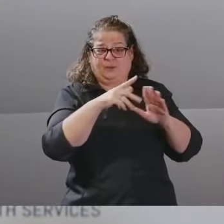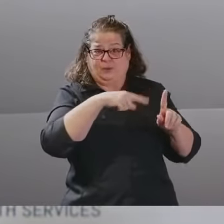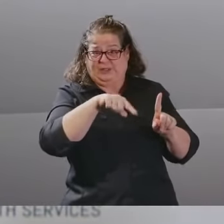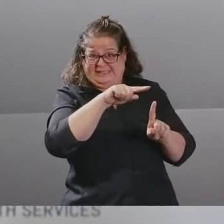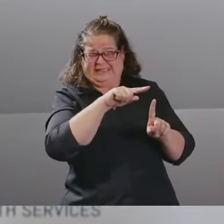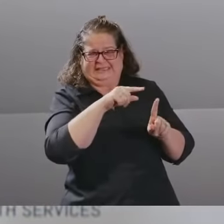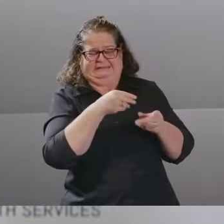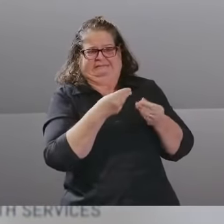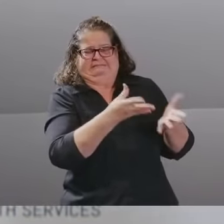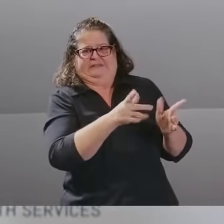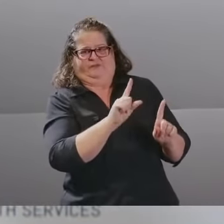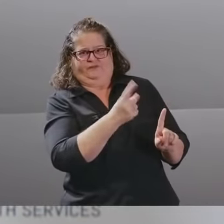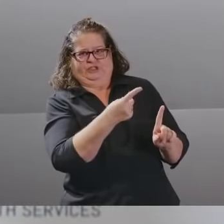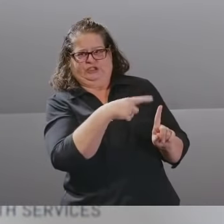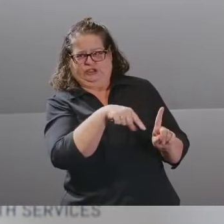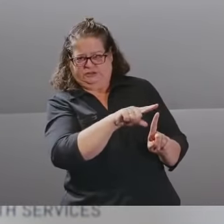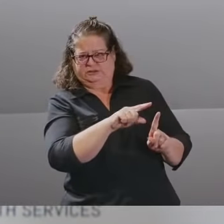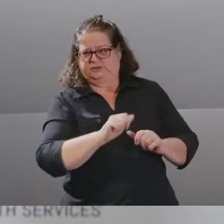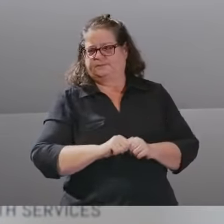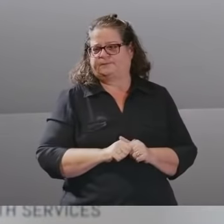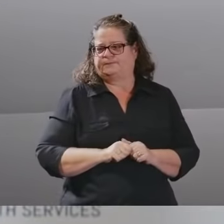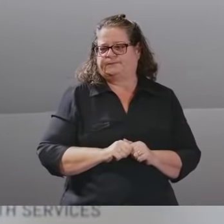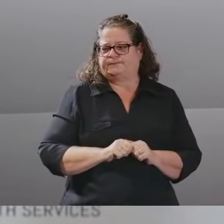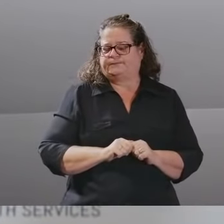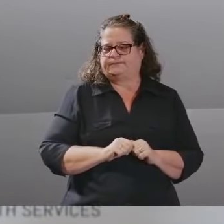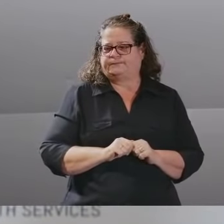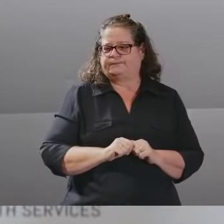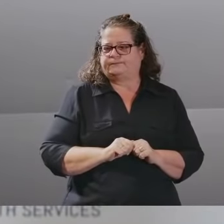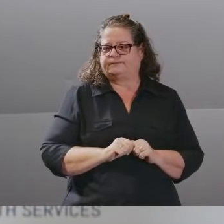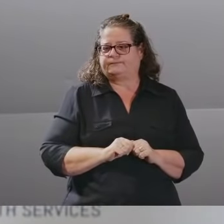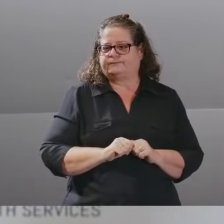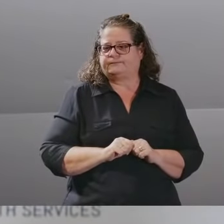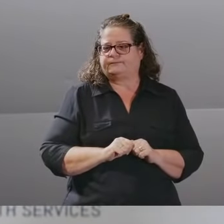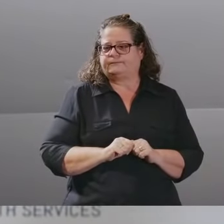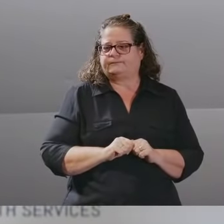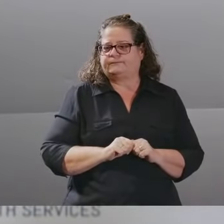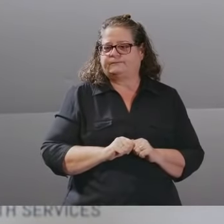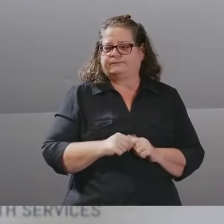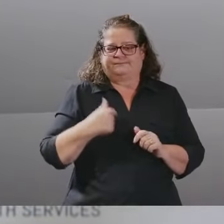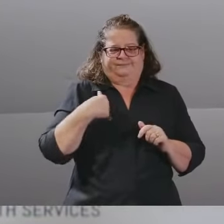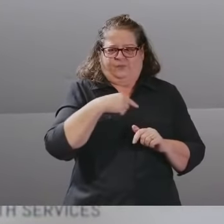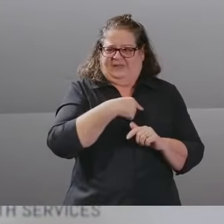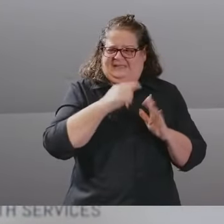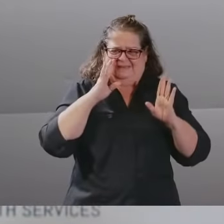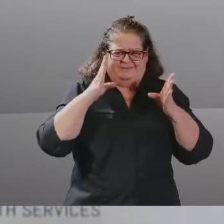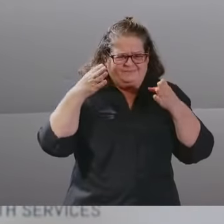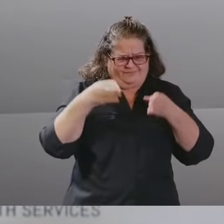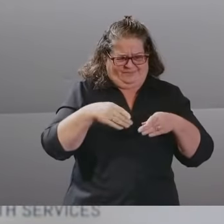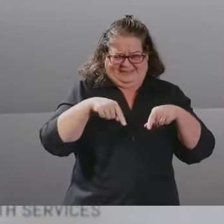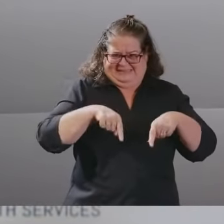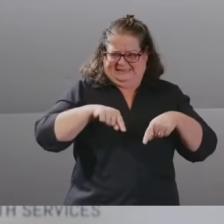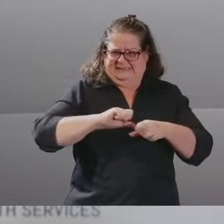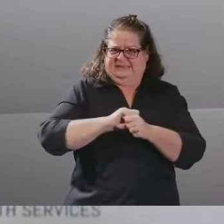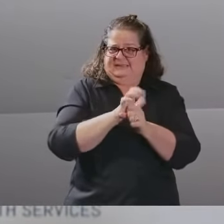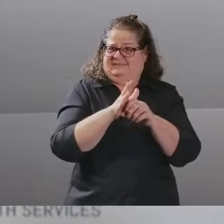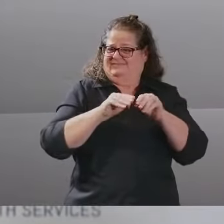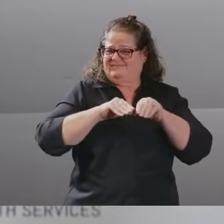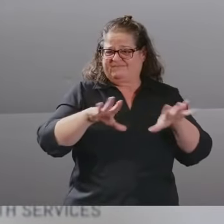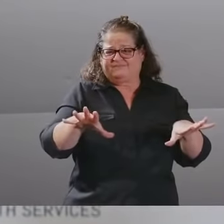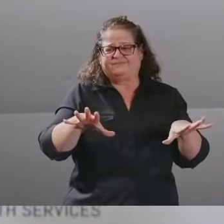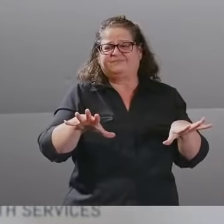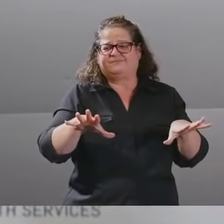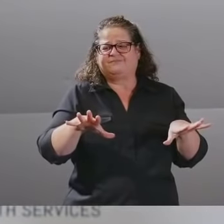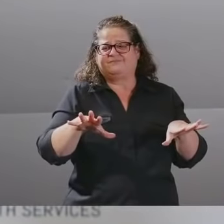this focus 100% on COVID-19 and the pandemic, there is good work going on